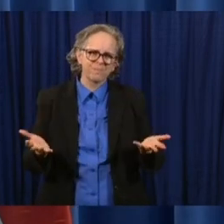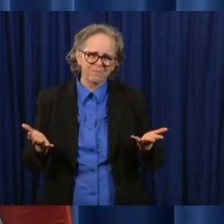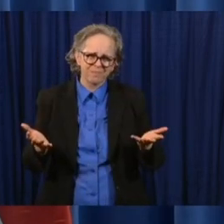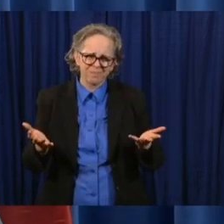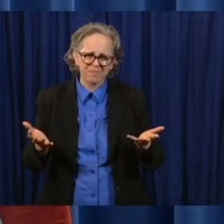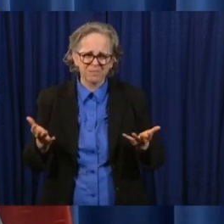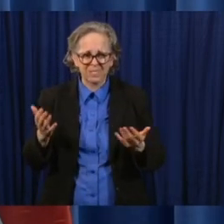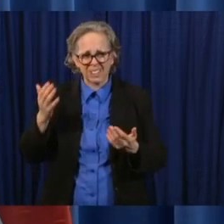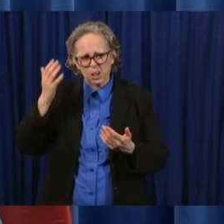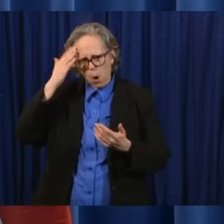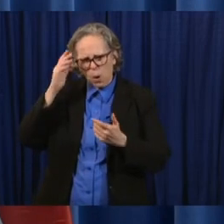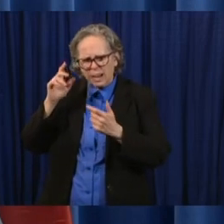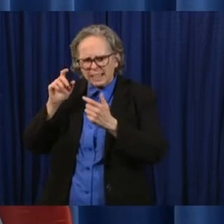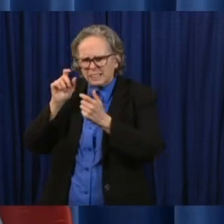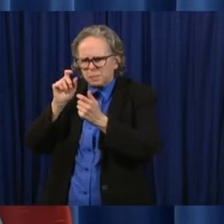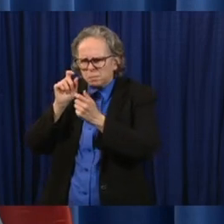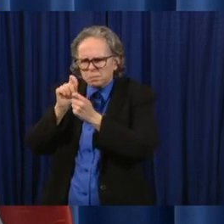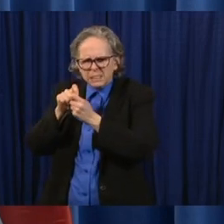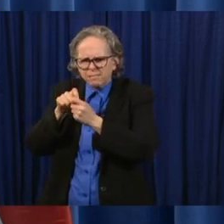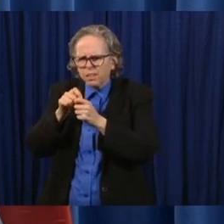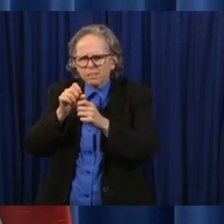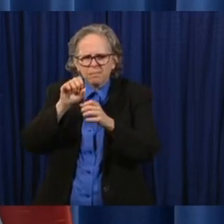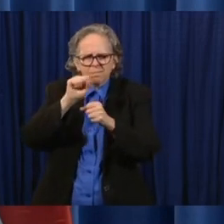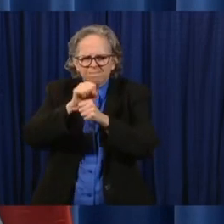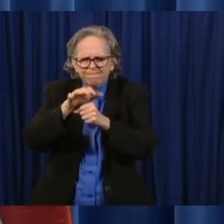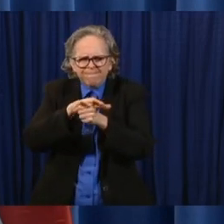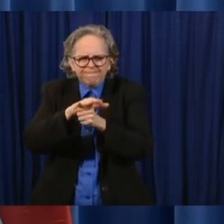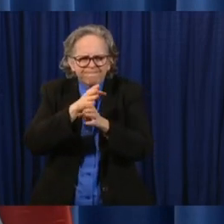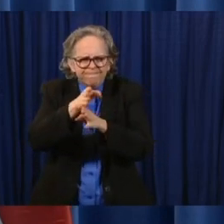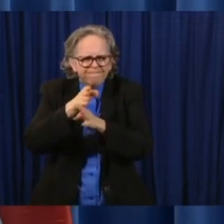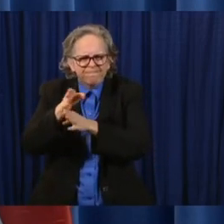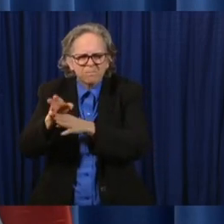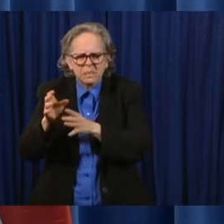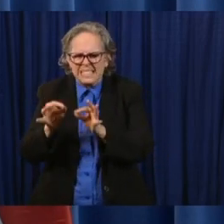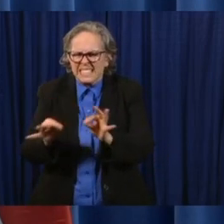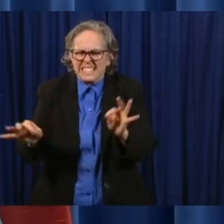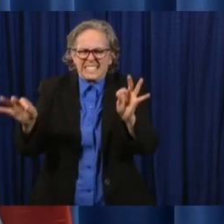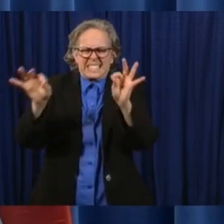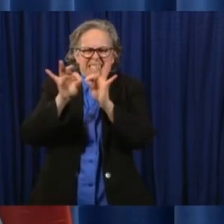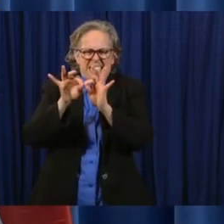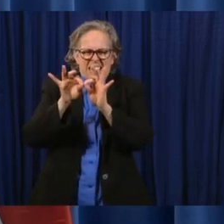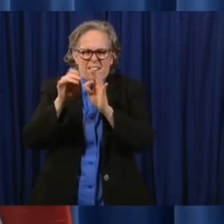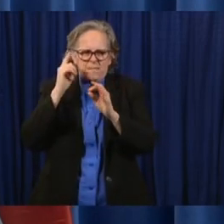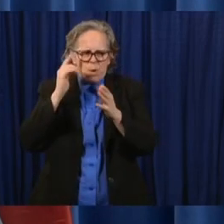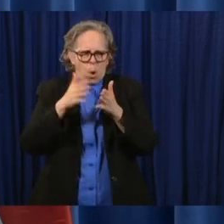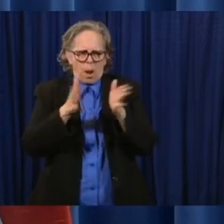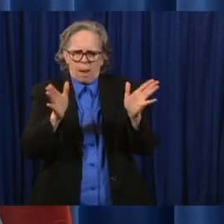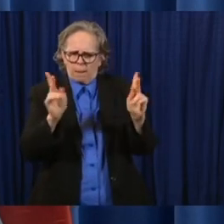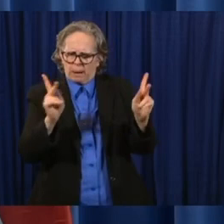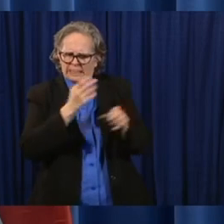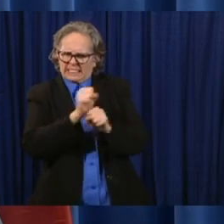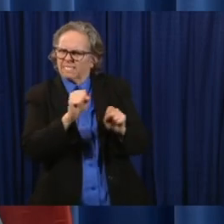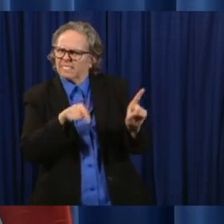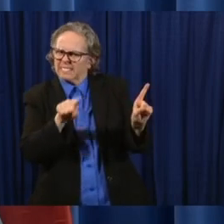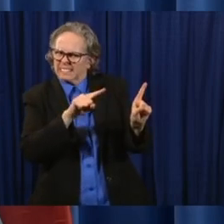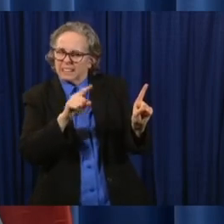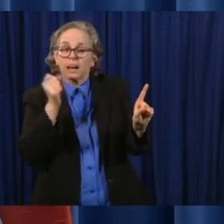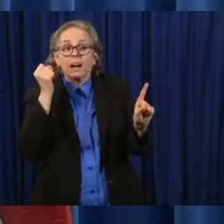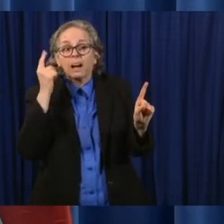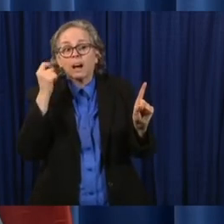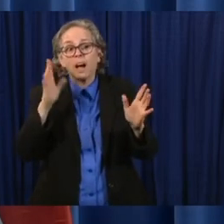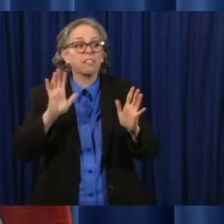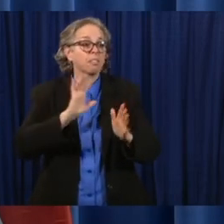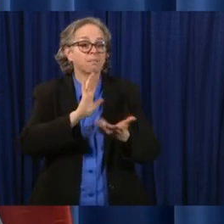occupations that were so essential to the public safety, we said that the children of those